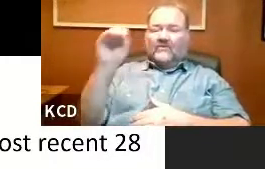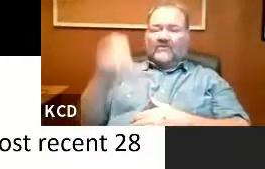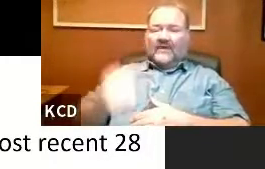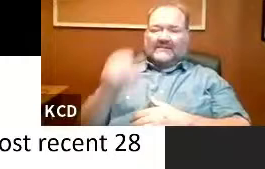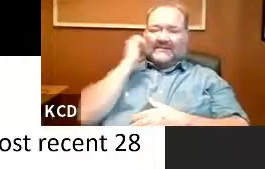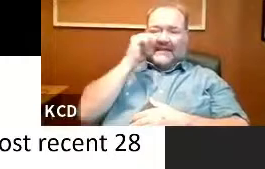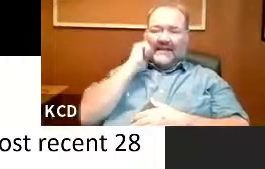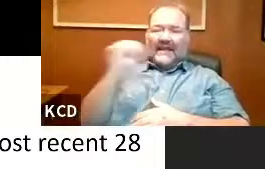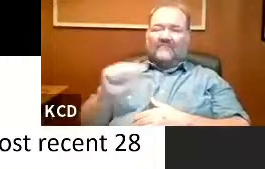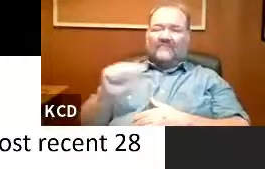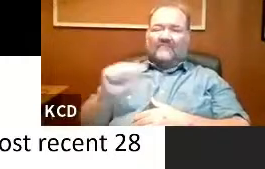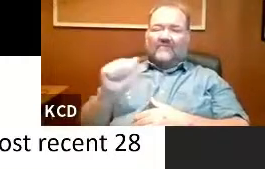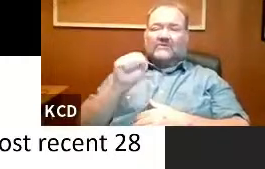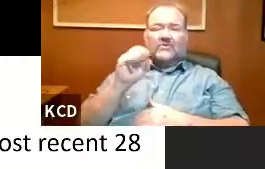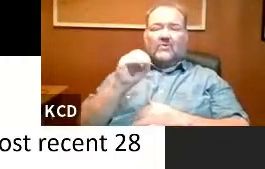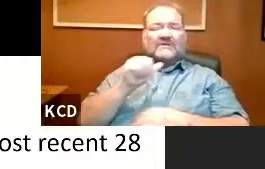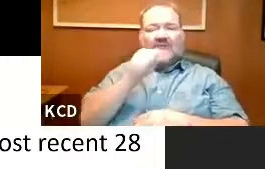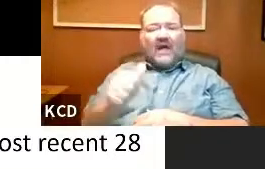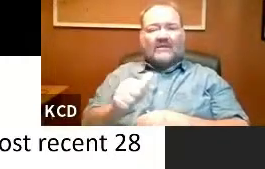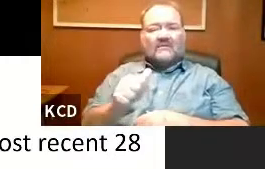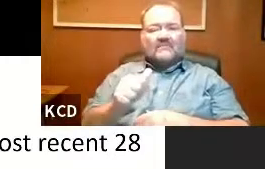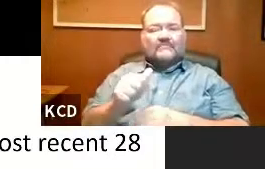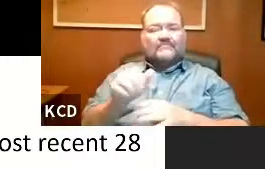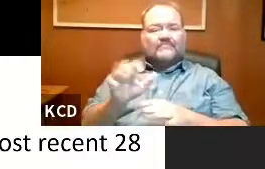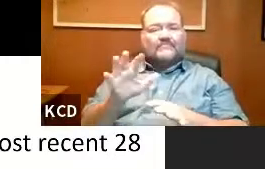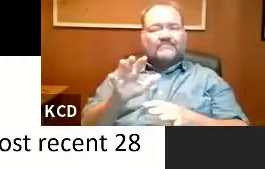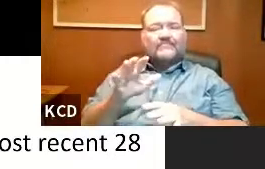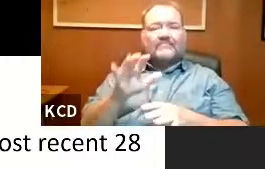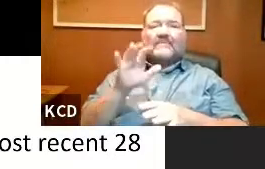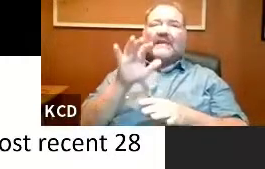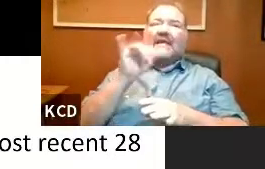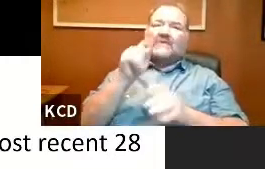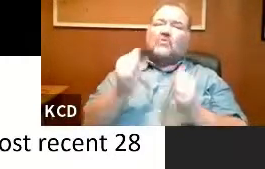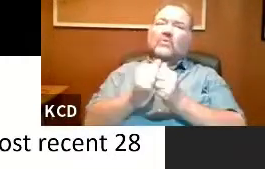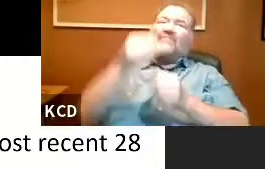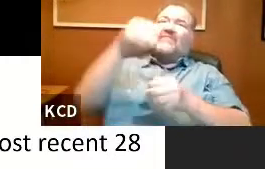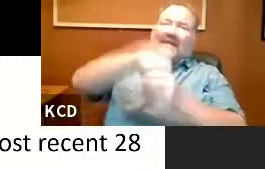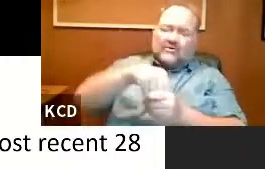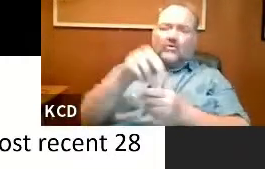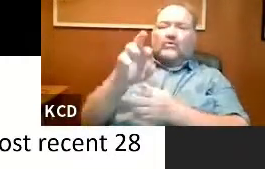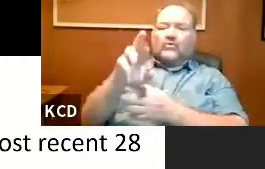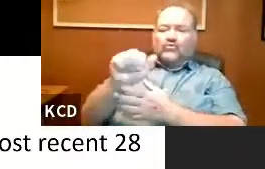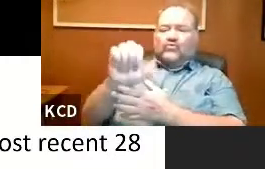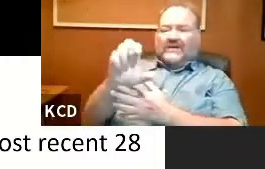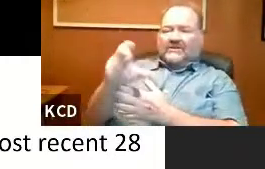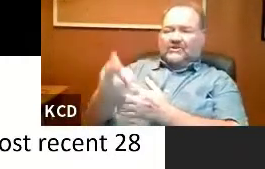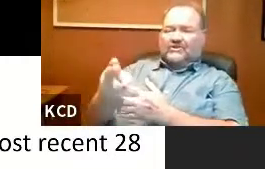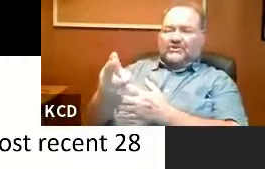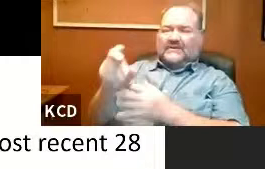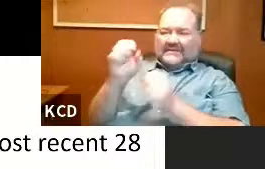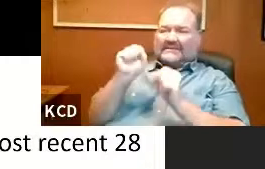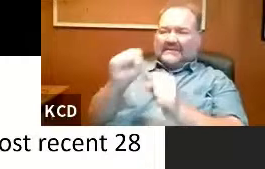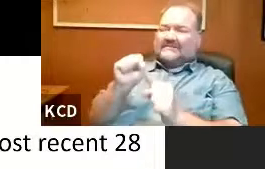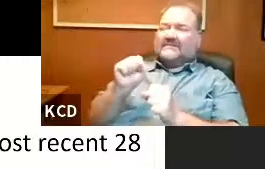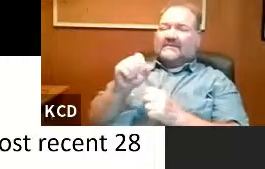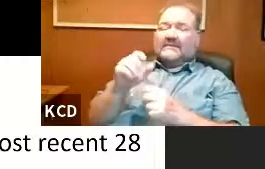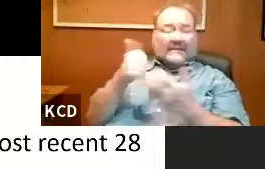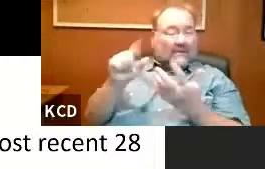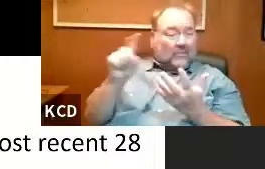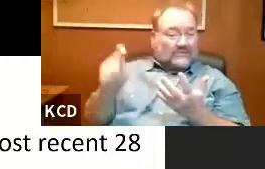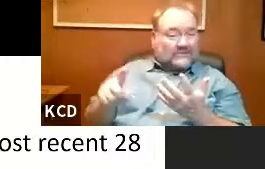it is within reach. Any questions on that